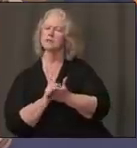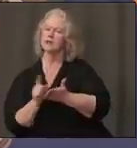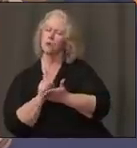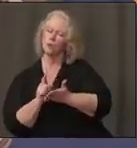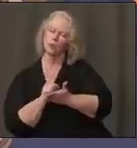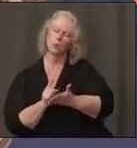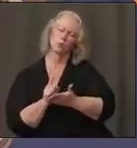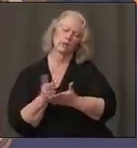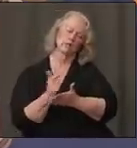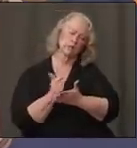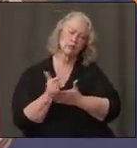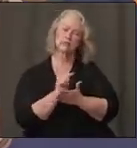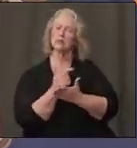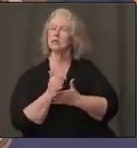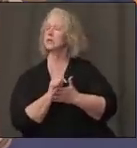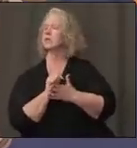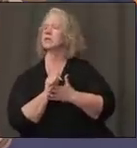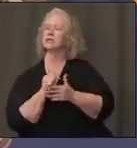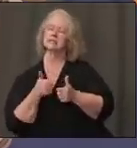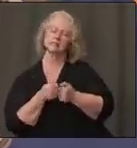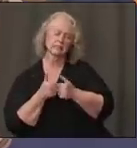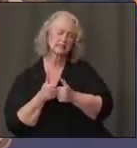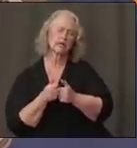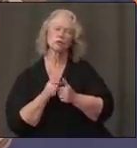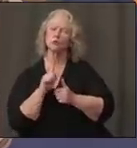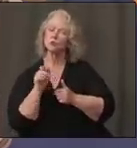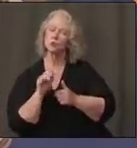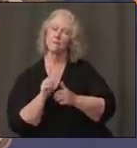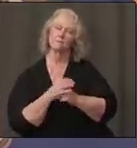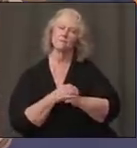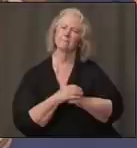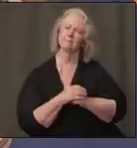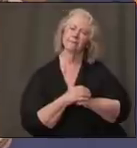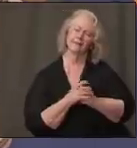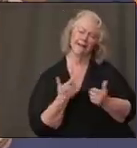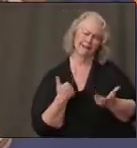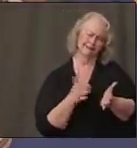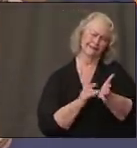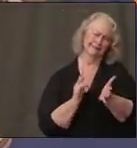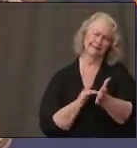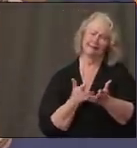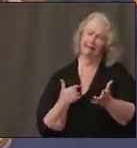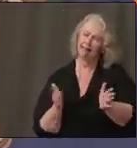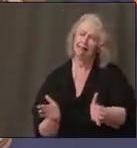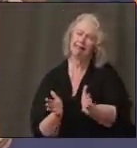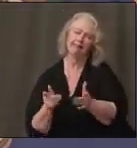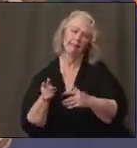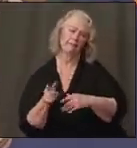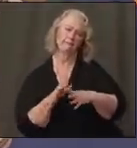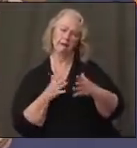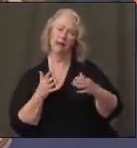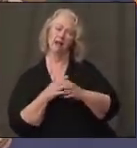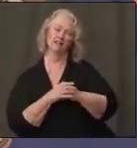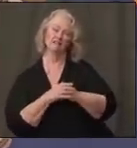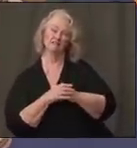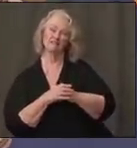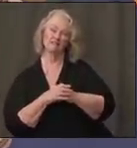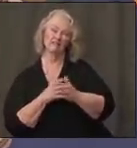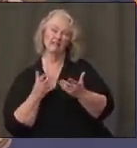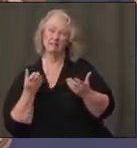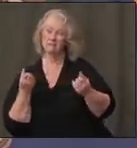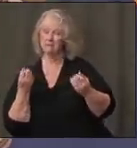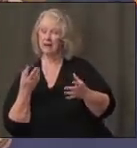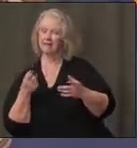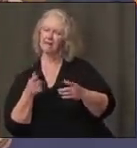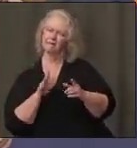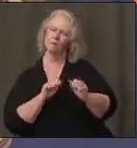text, Zoom. And I prevailed upon them to do this. Many of them going back to their lives, just